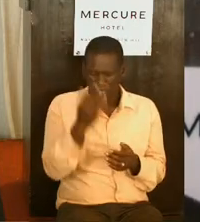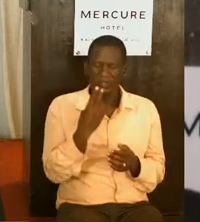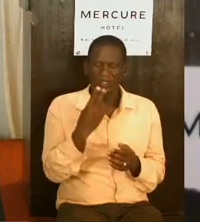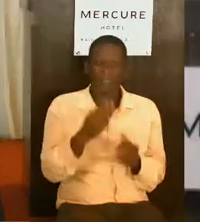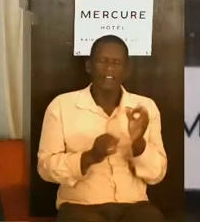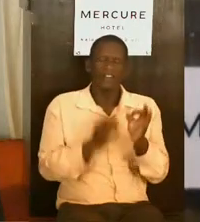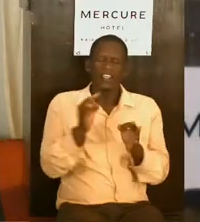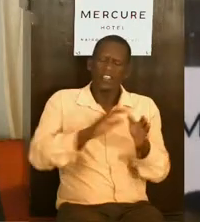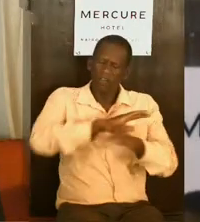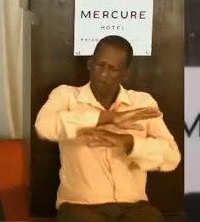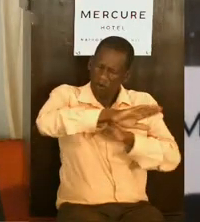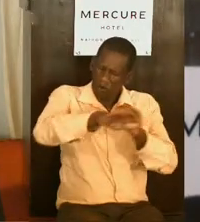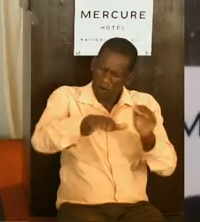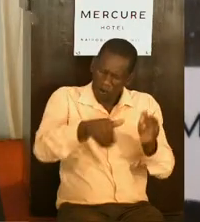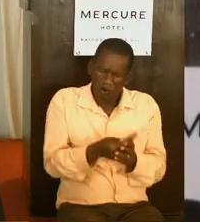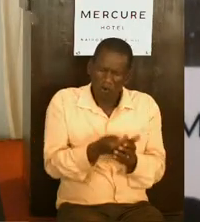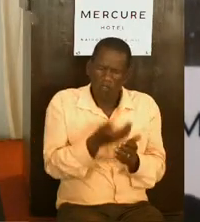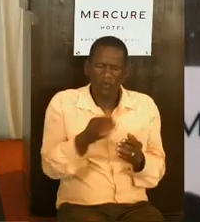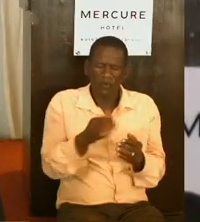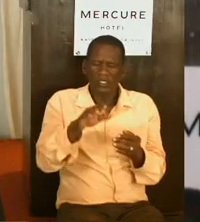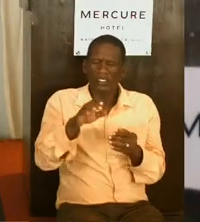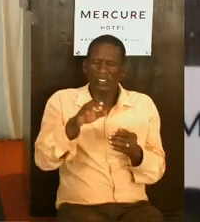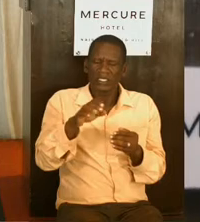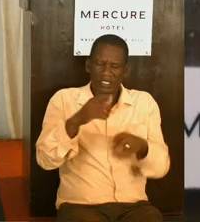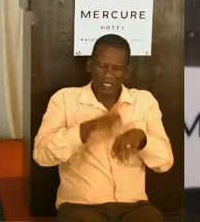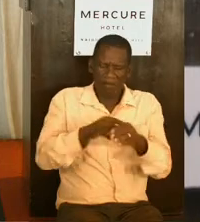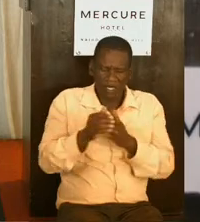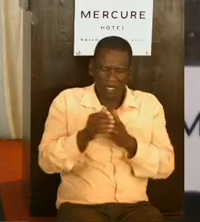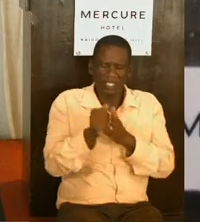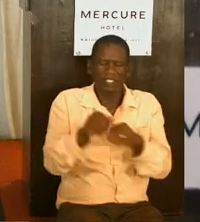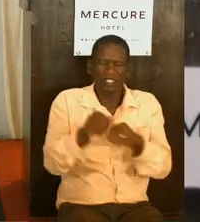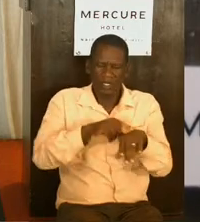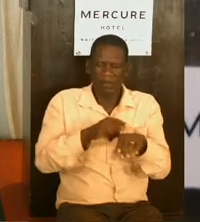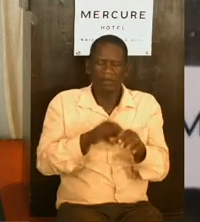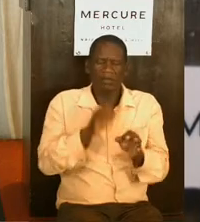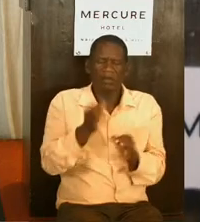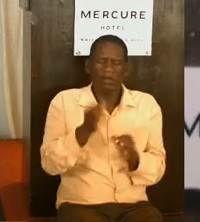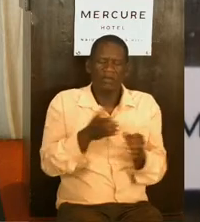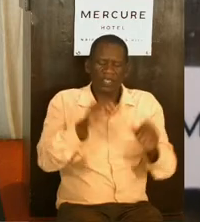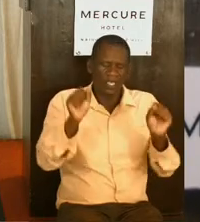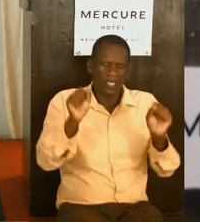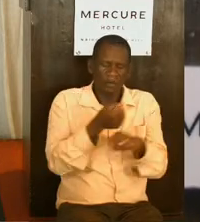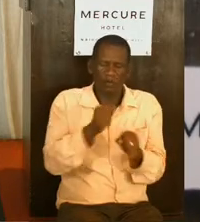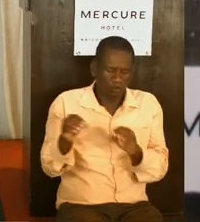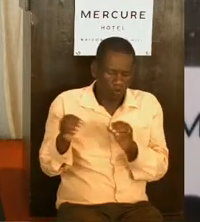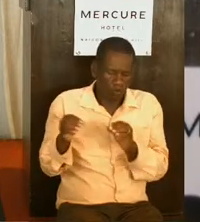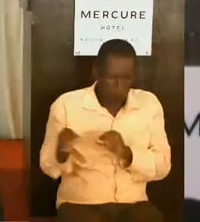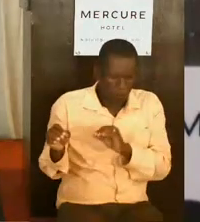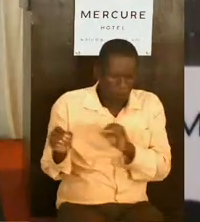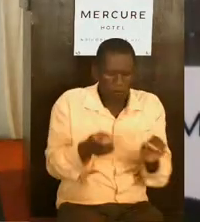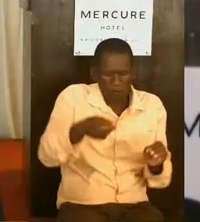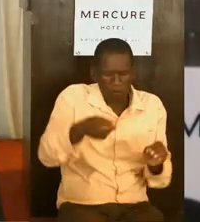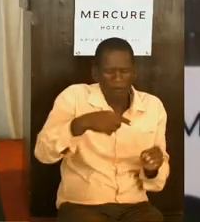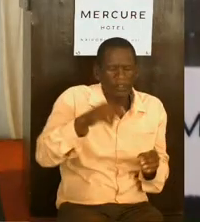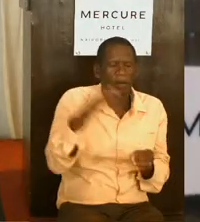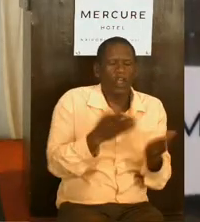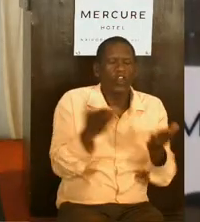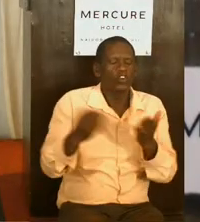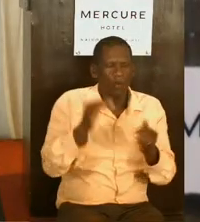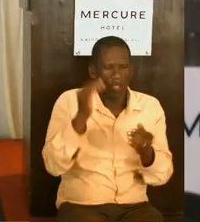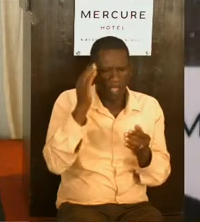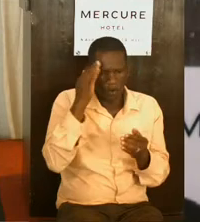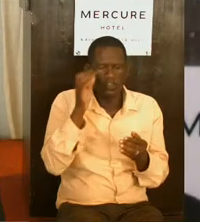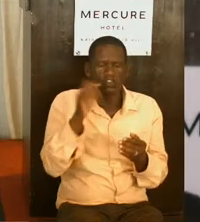if all that accumulation of errors cannot take us back to where